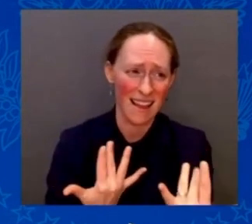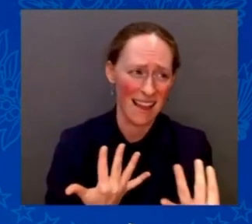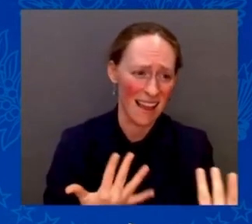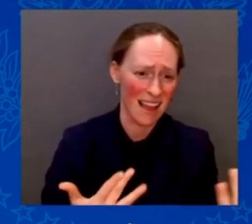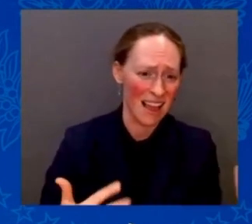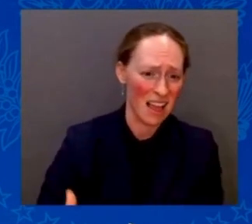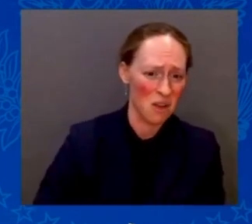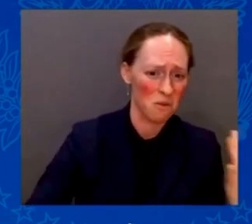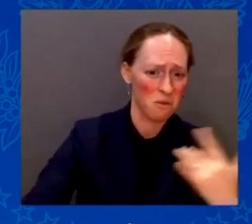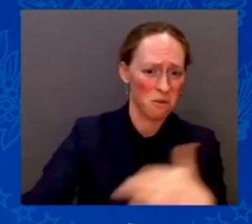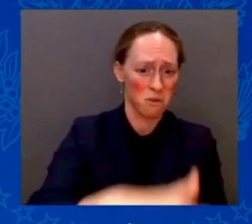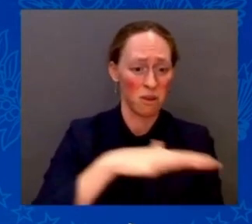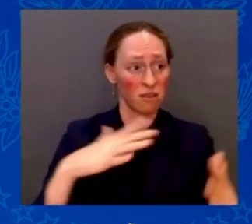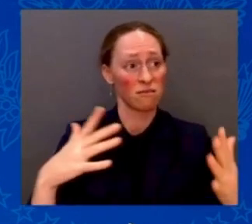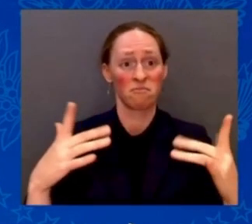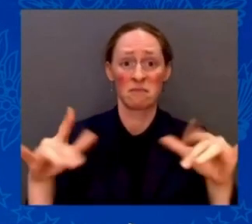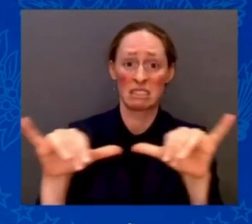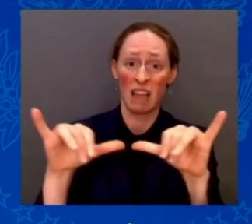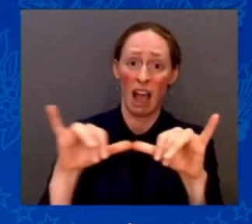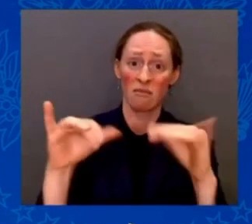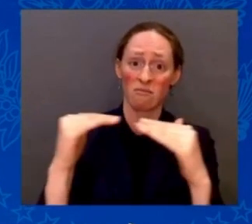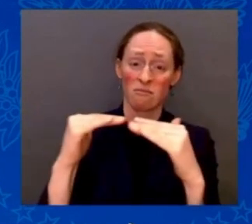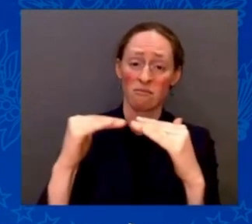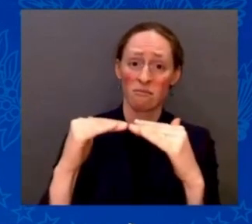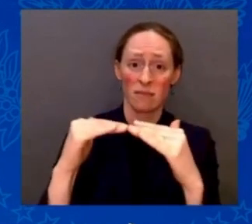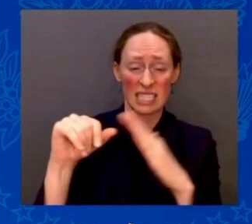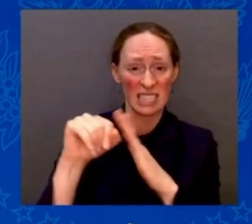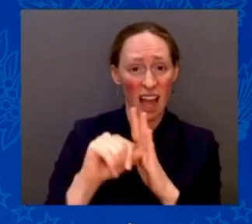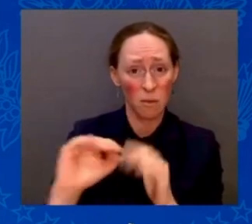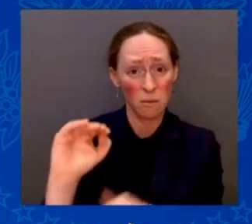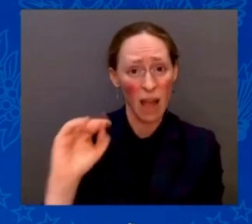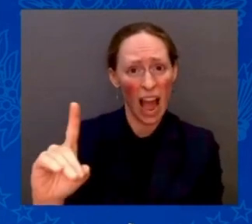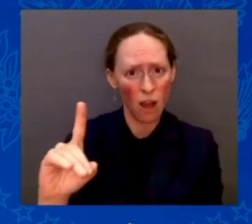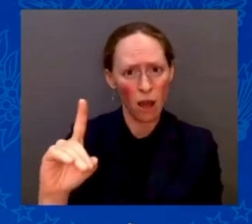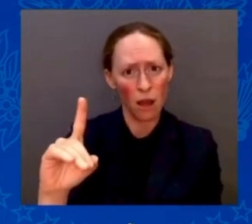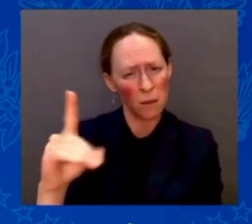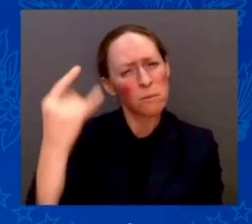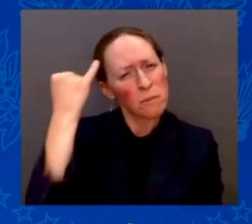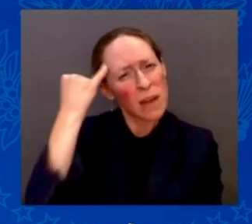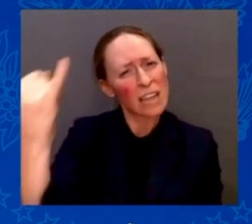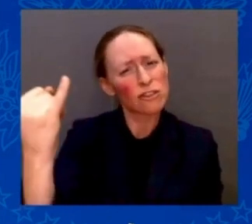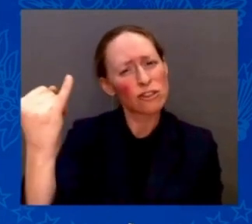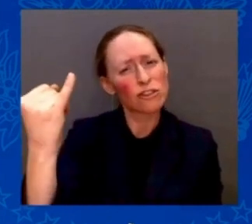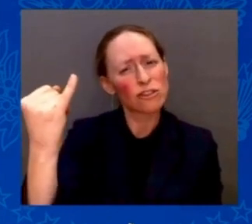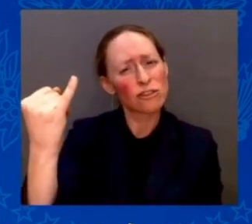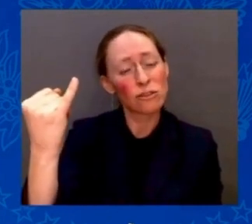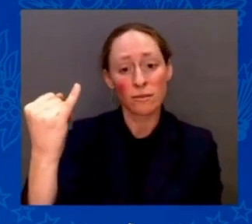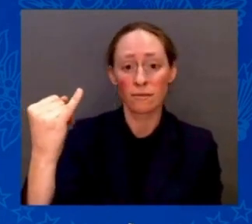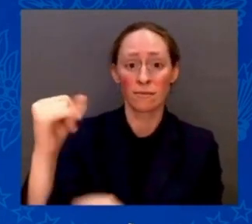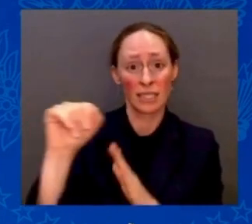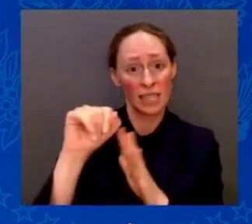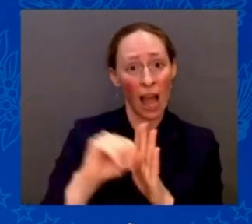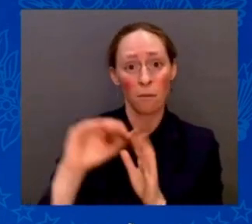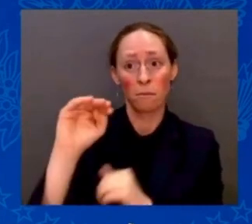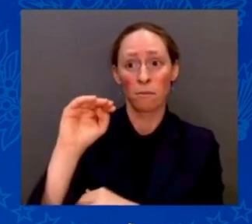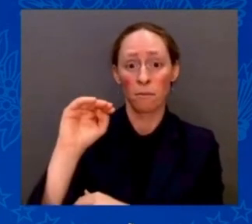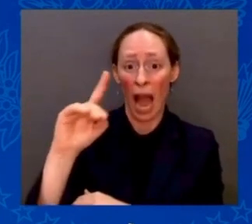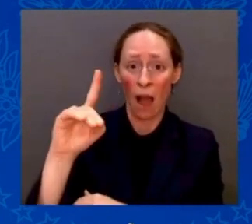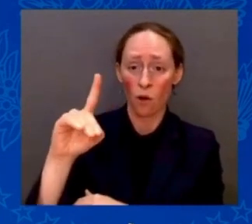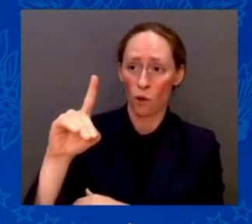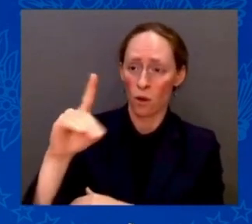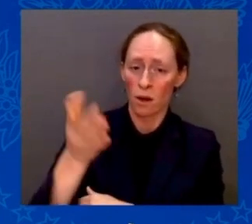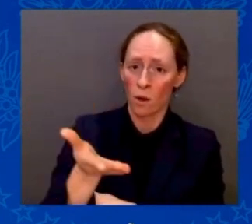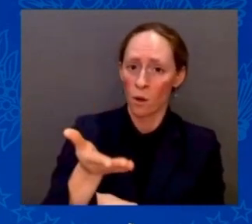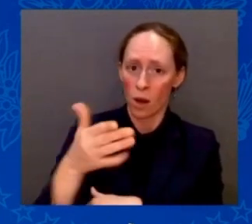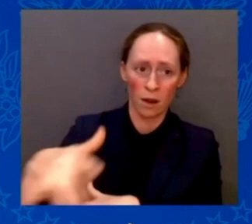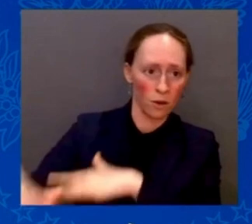Maryland. Imagine the entire state of Maryland burning to the ground. That's how much is already burned to the ground. So I think